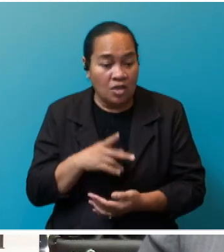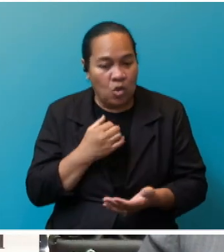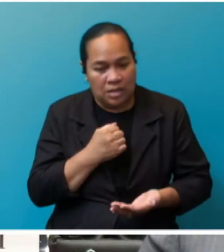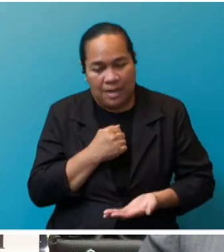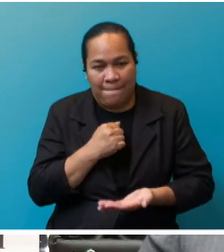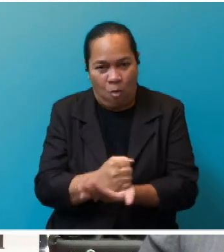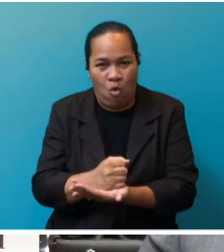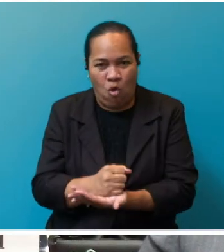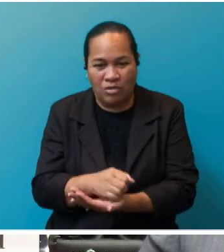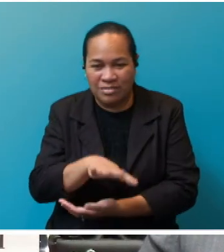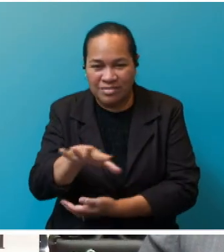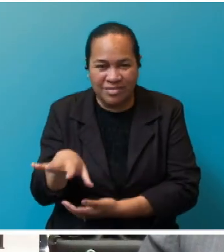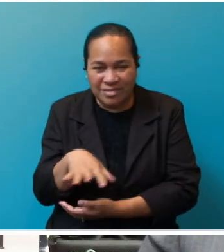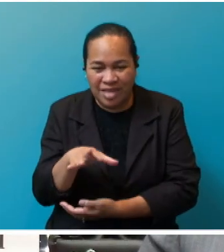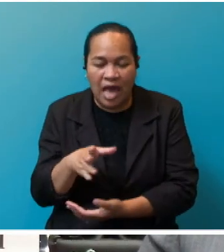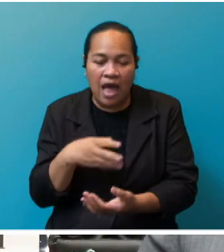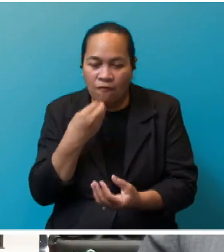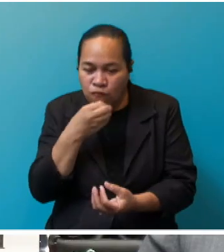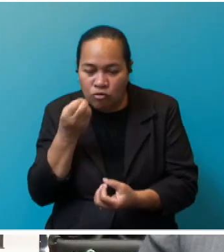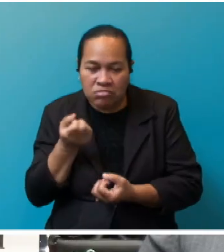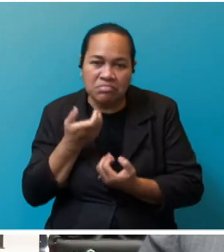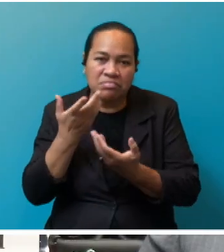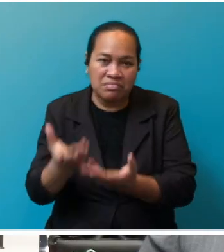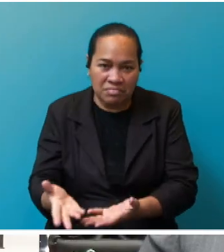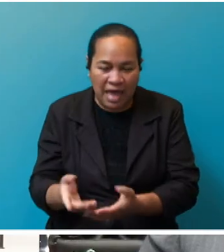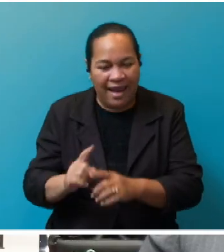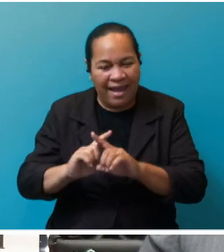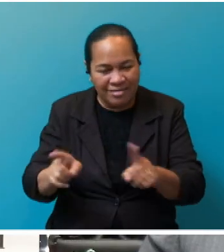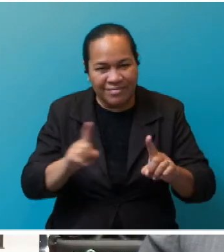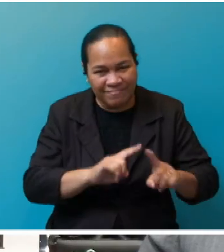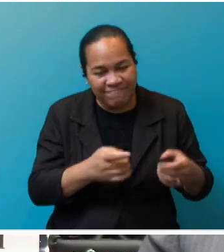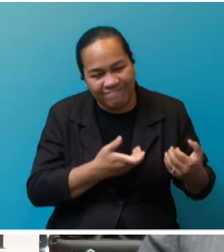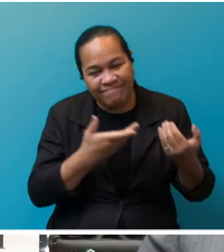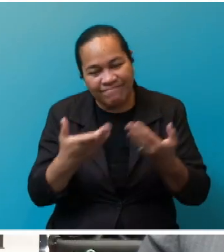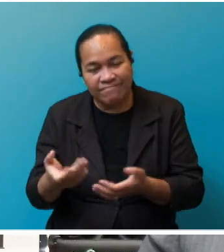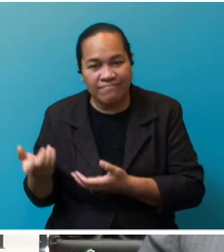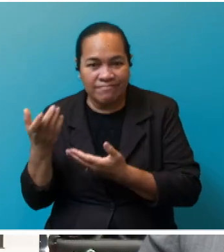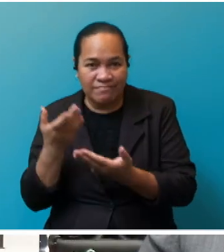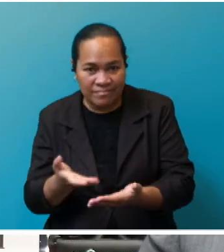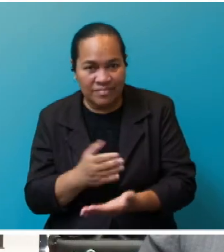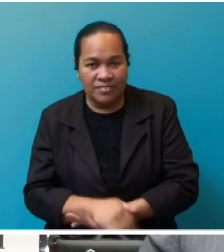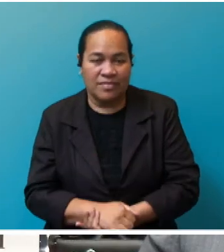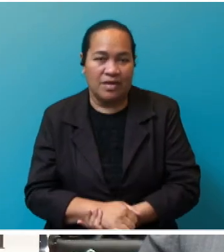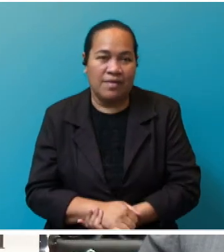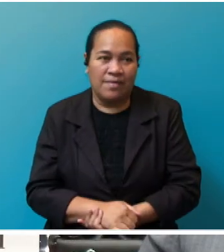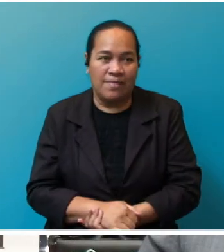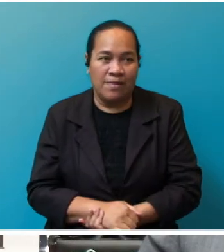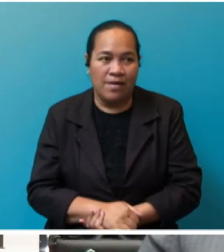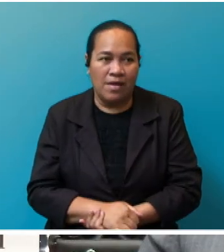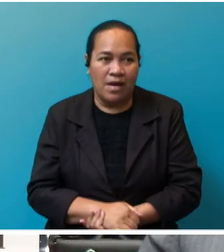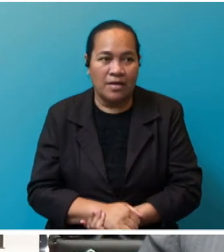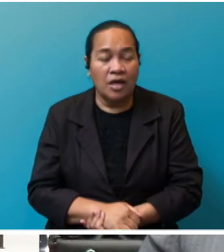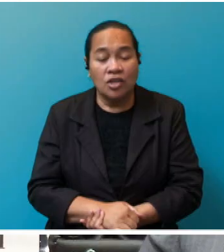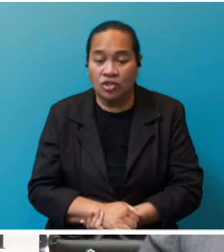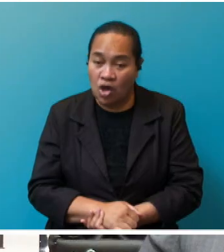through food and other supplies for those who are affected. So we can be assured,